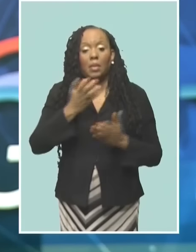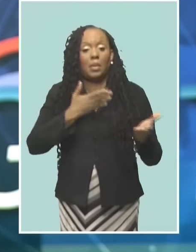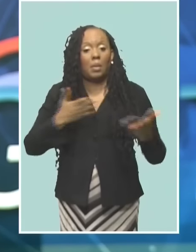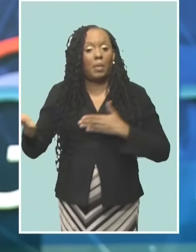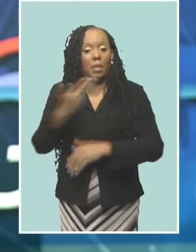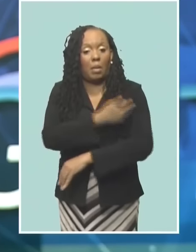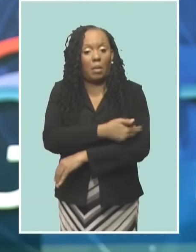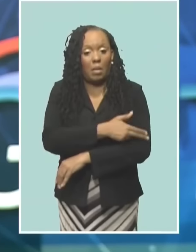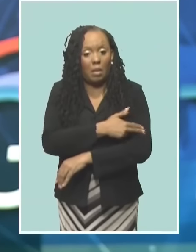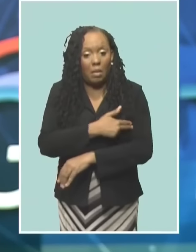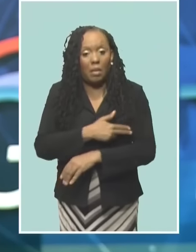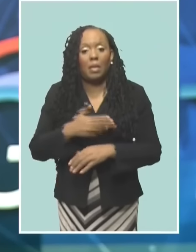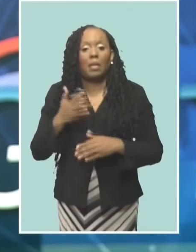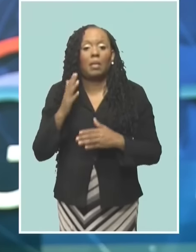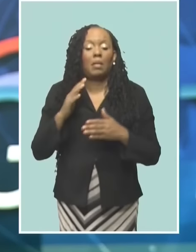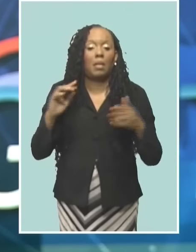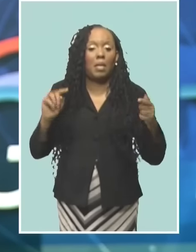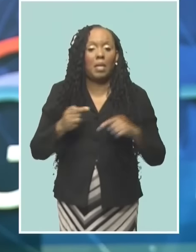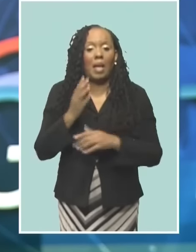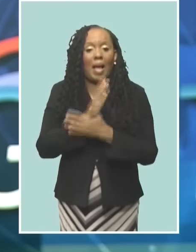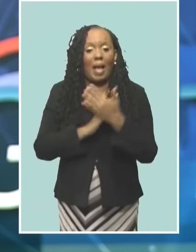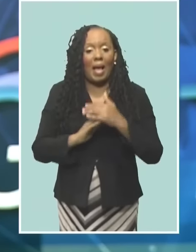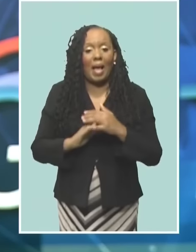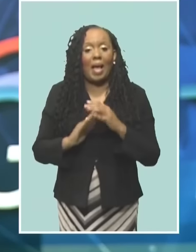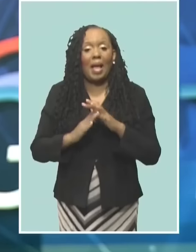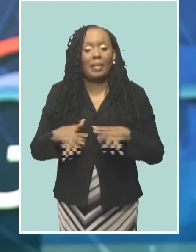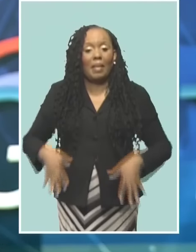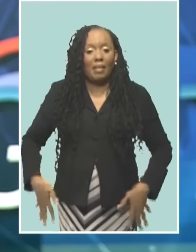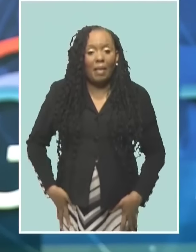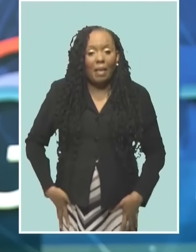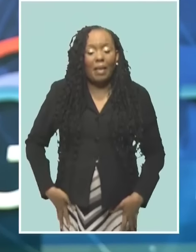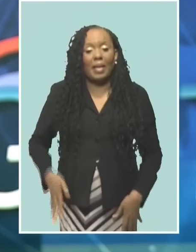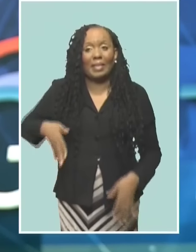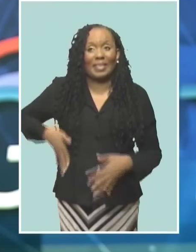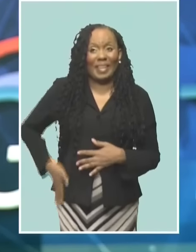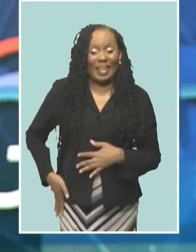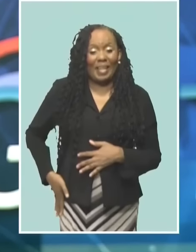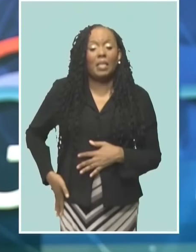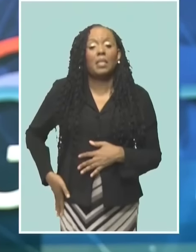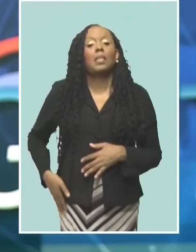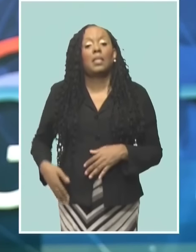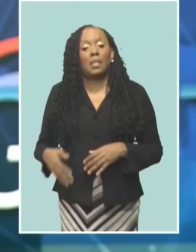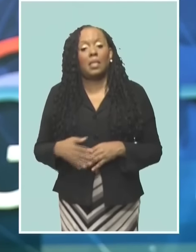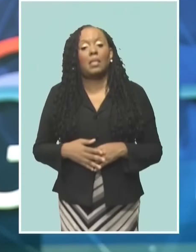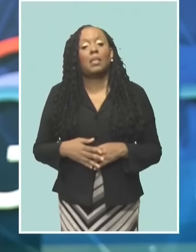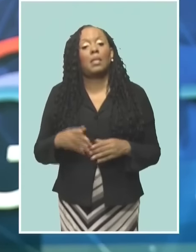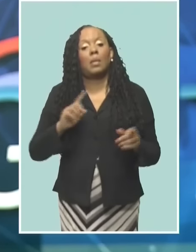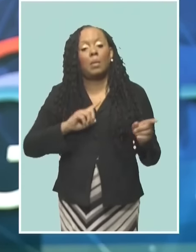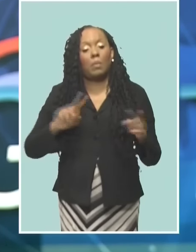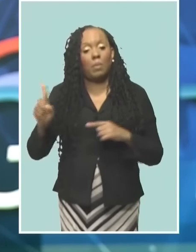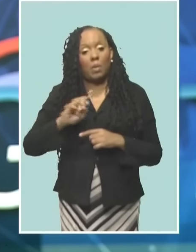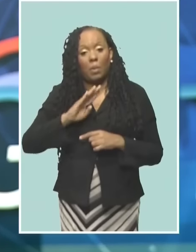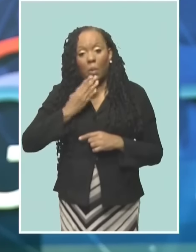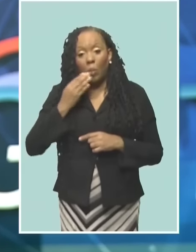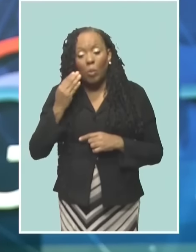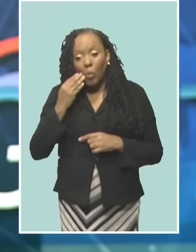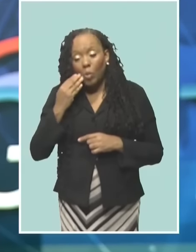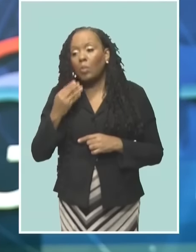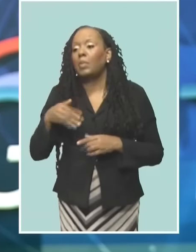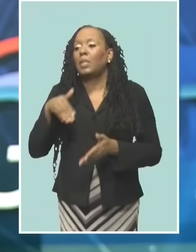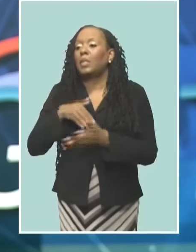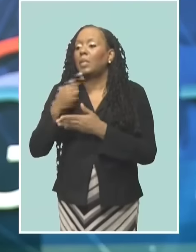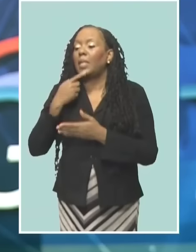Elizabeth Hospital with superficial wounds to his hands, thigh and side, and was later discharged and told to return in a